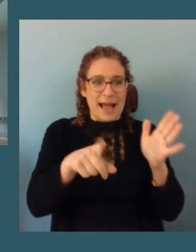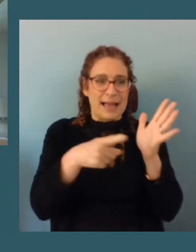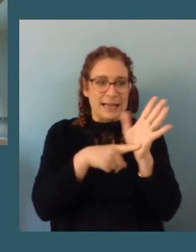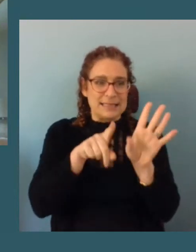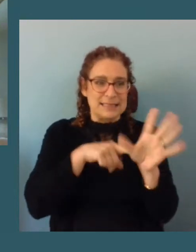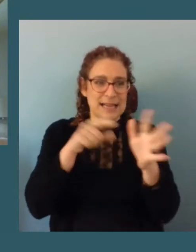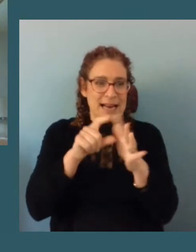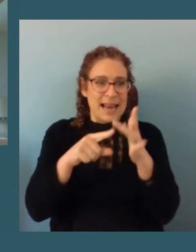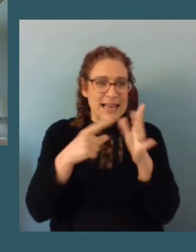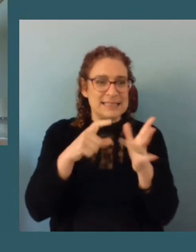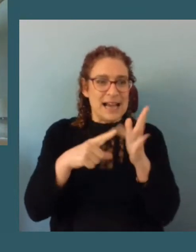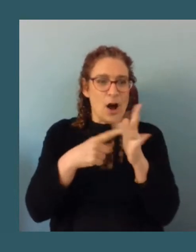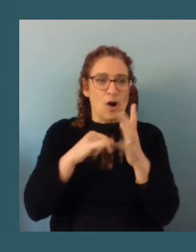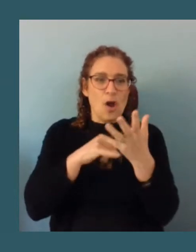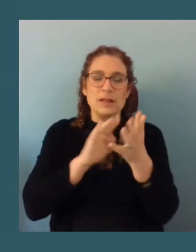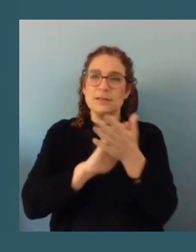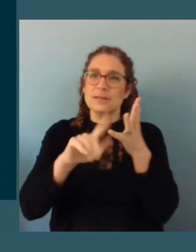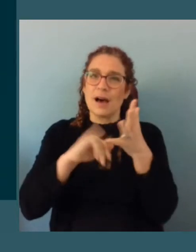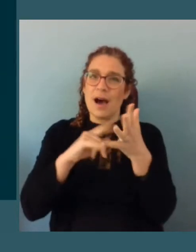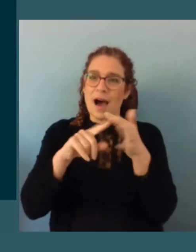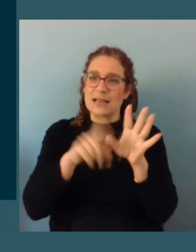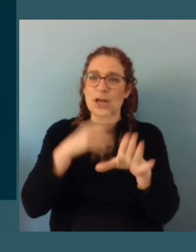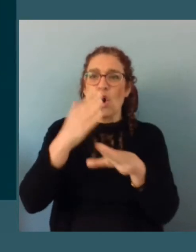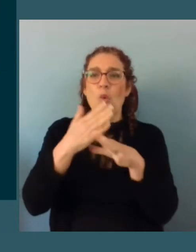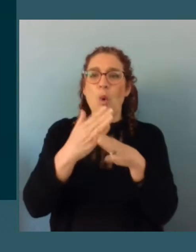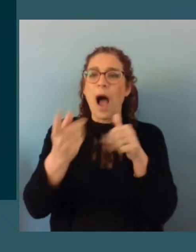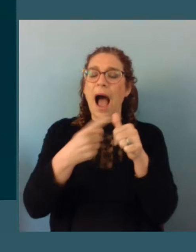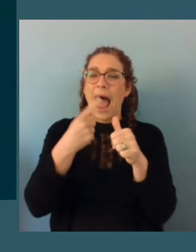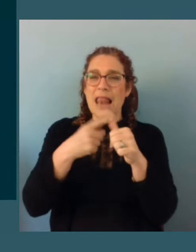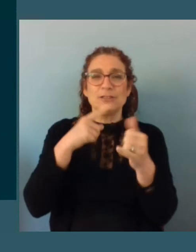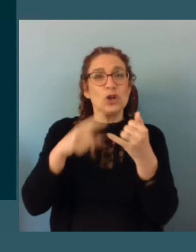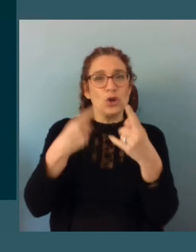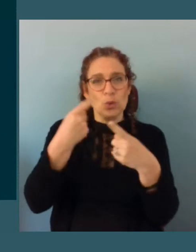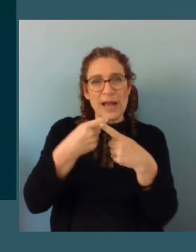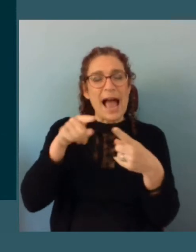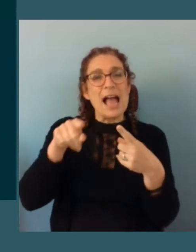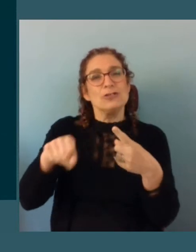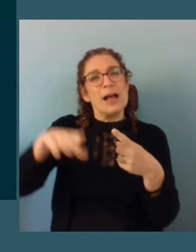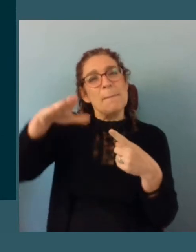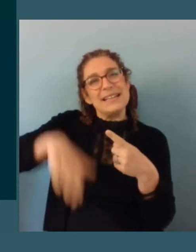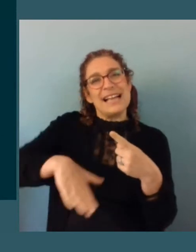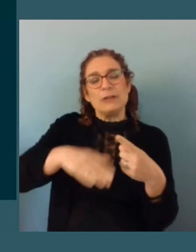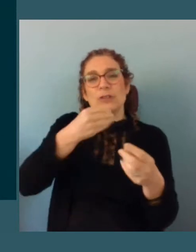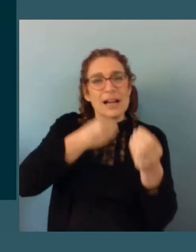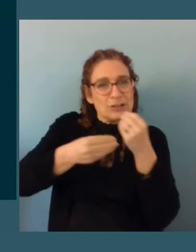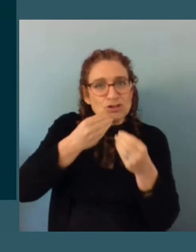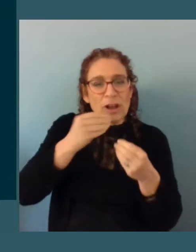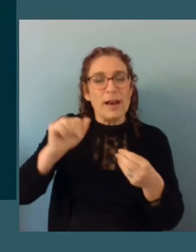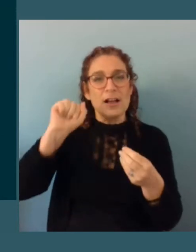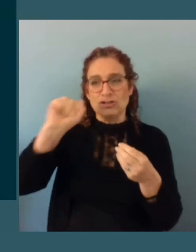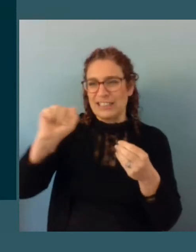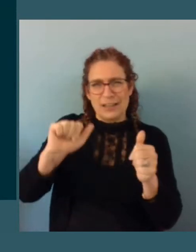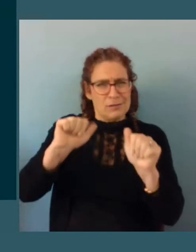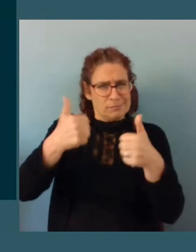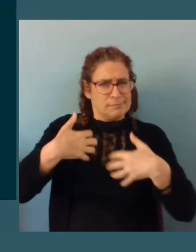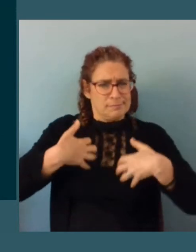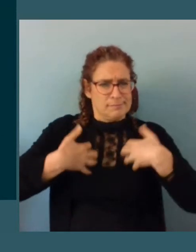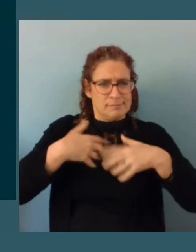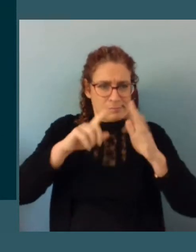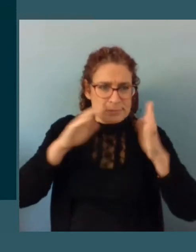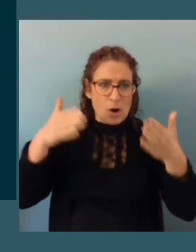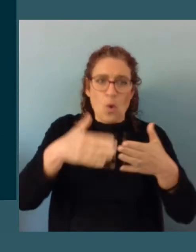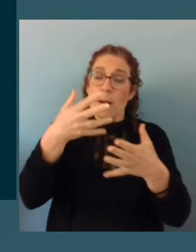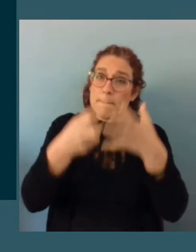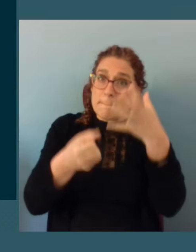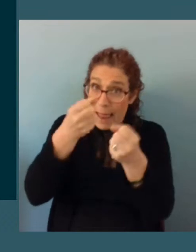Collins-Hussey. She's also works at AllergyUK, but is a paediatric dietitian. She's got a very keen interest in milk allergy.